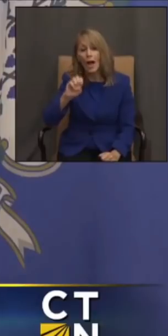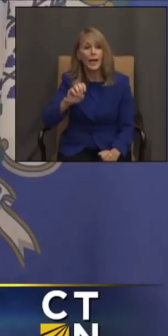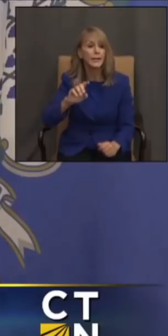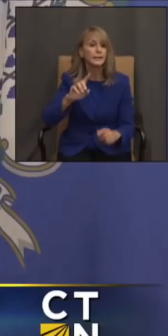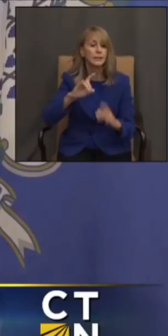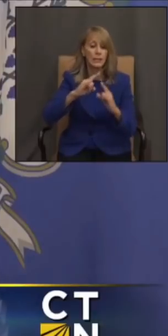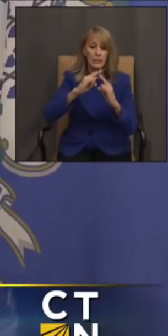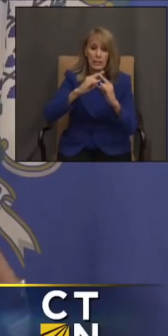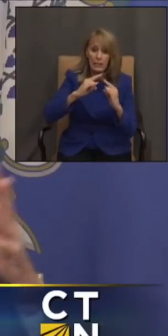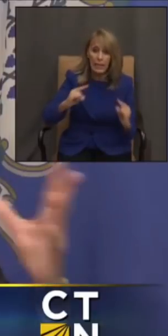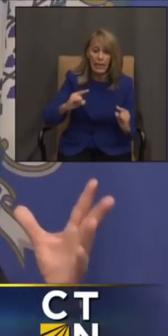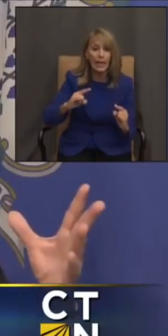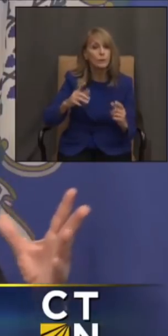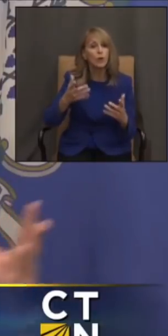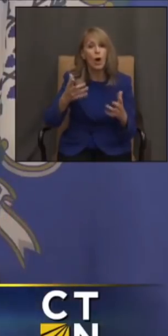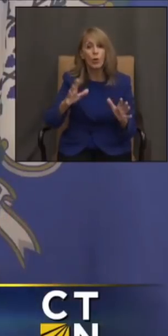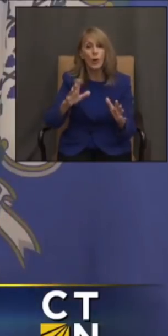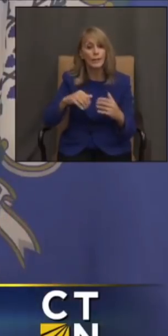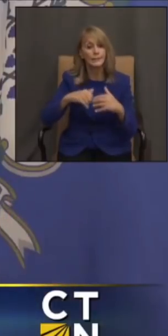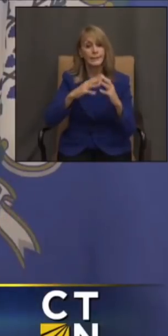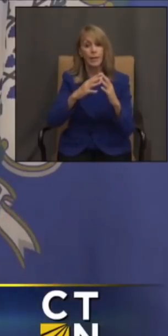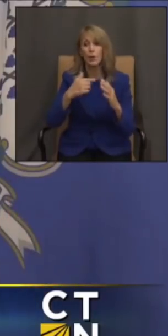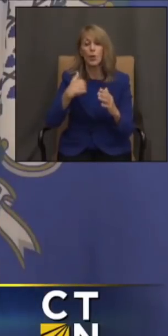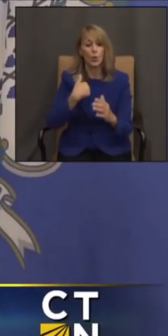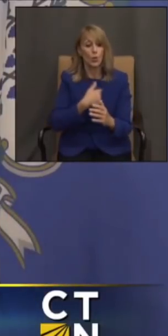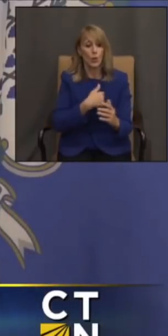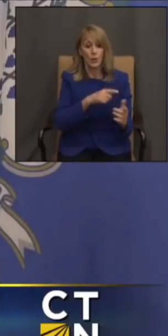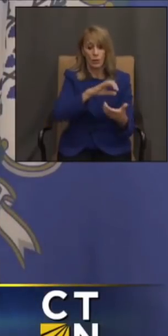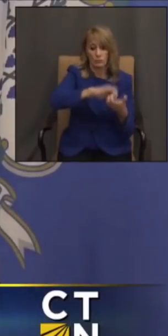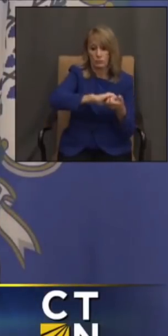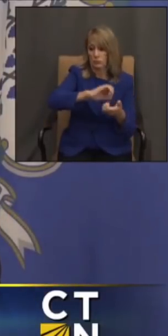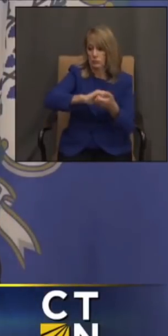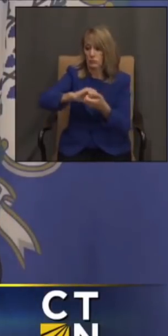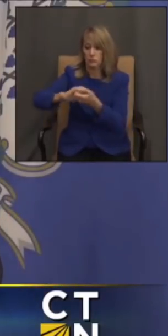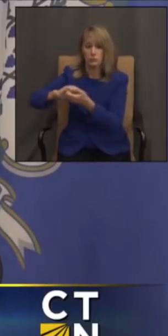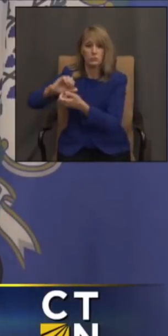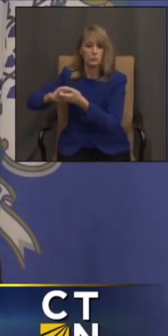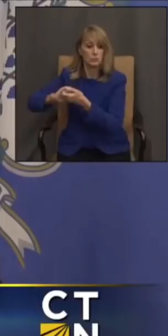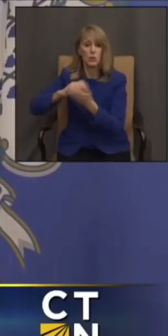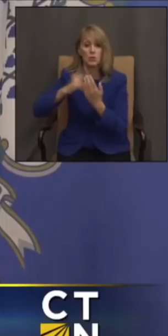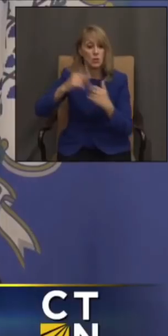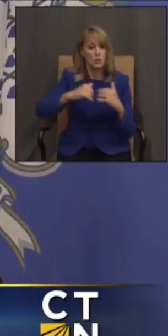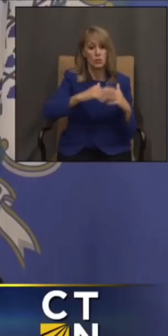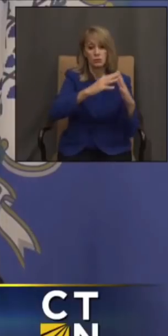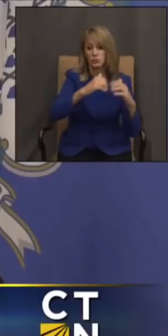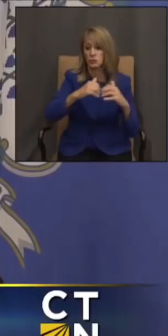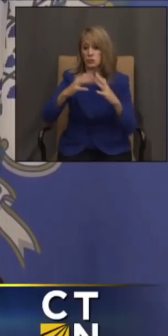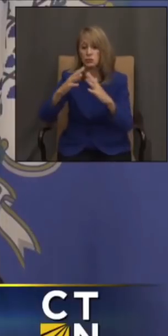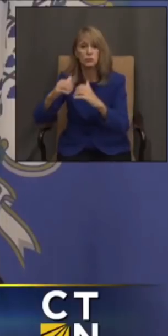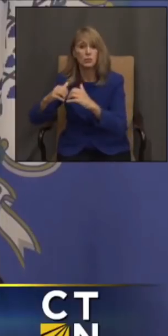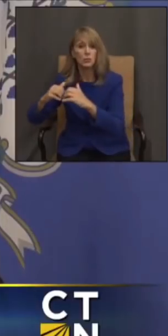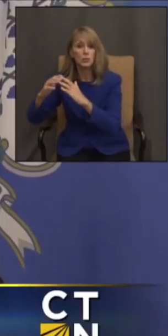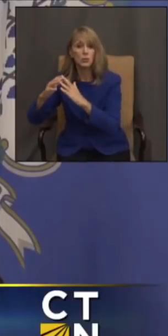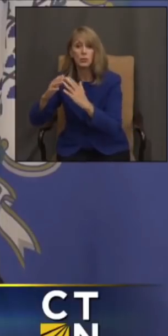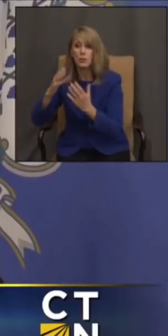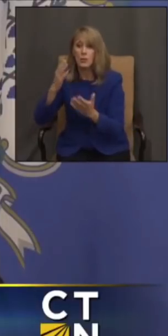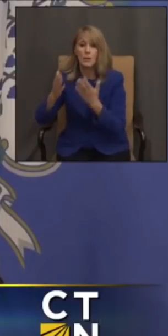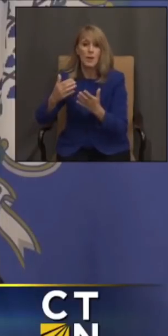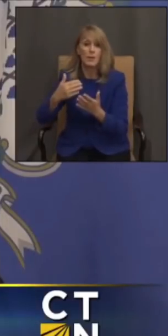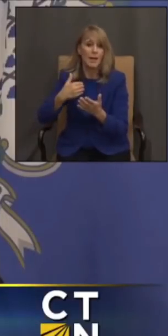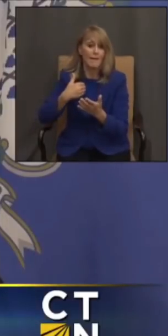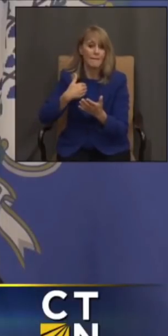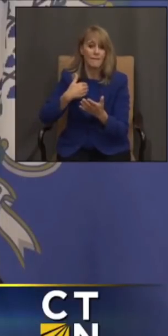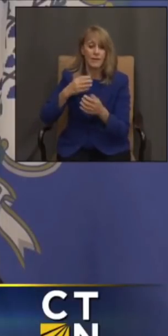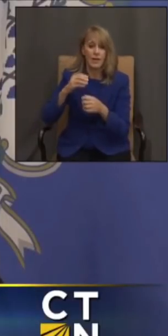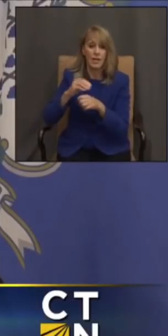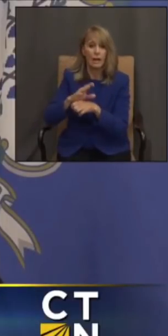camps and other places, help set up, programs, maybe provide some apprentice counselors there as well, so